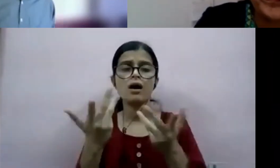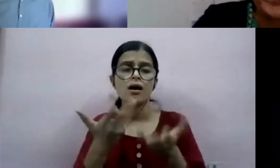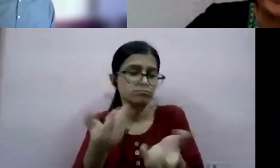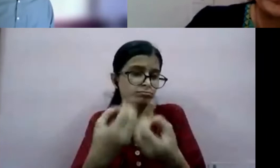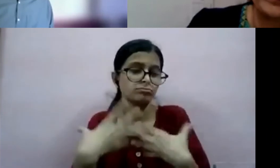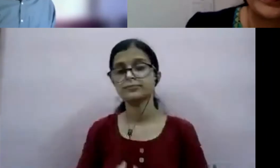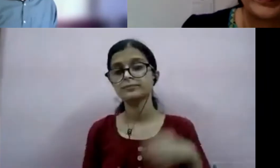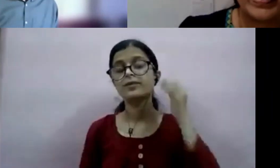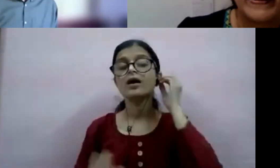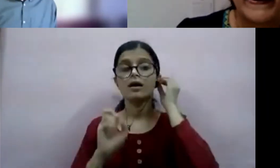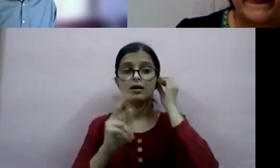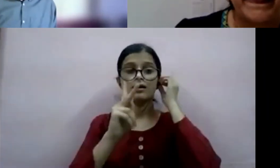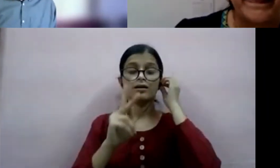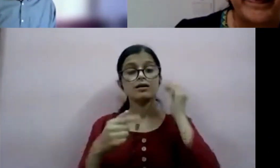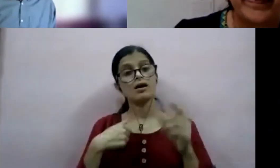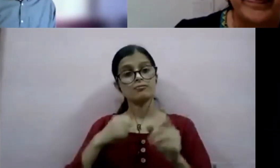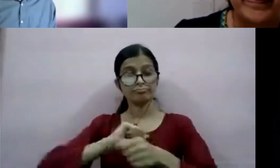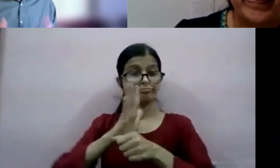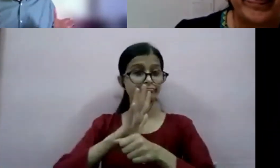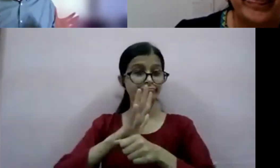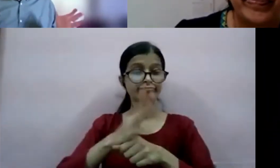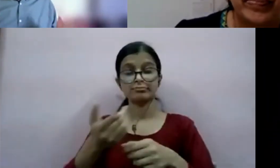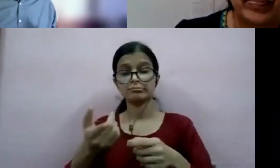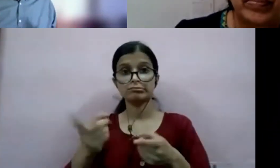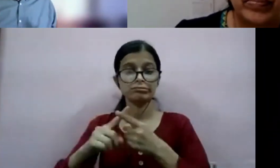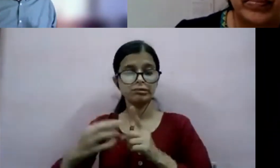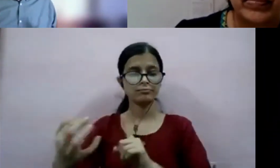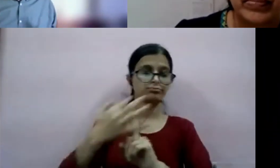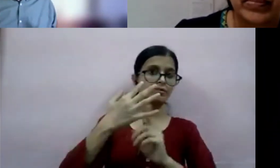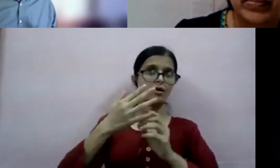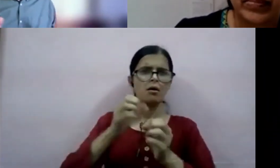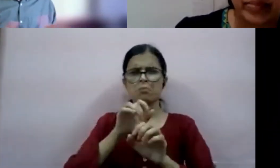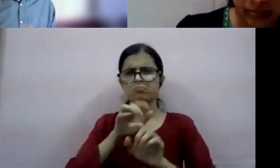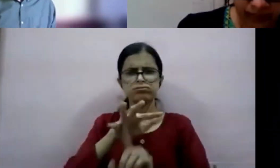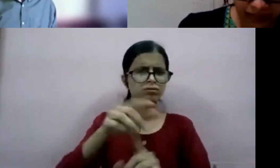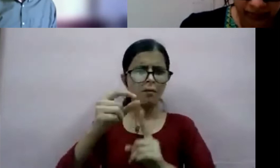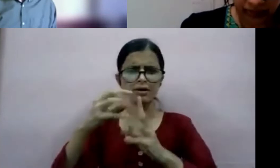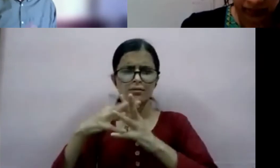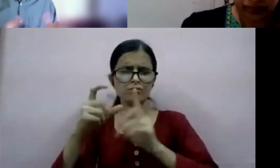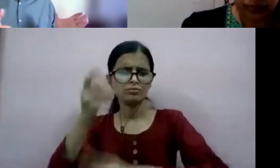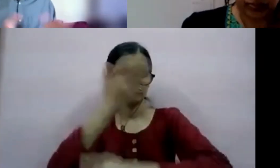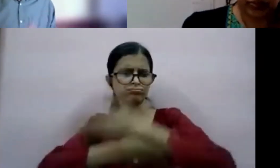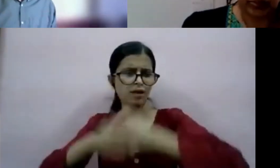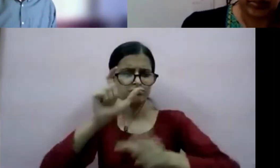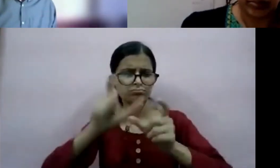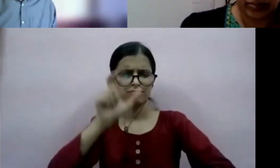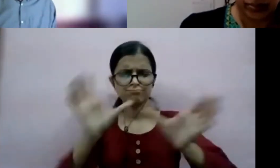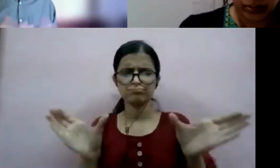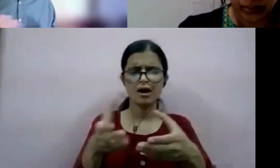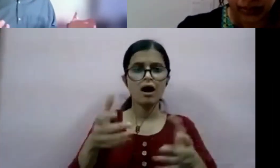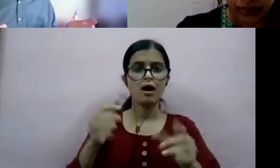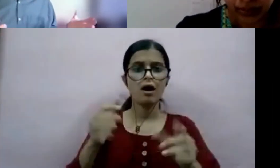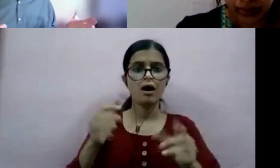that, the COVID pandemic has impacted on disabled people in a number of ways.